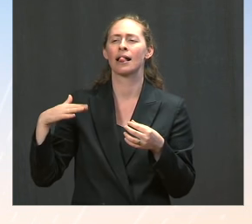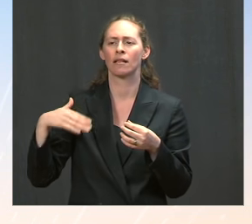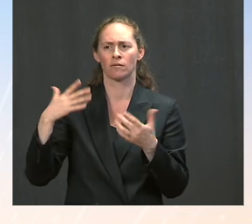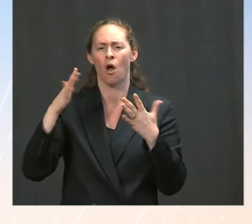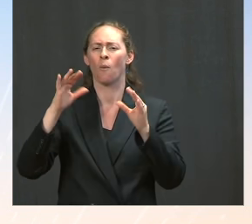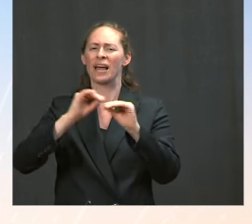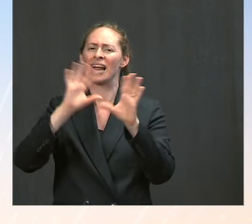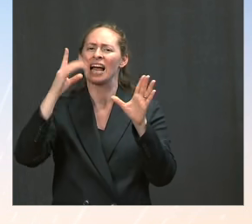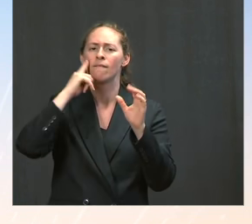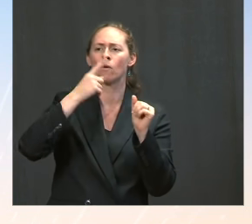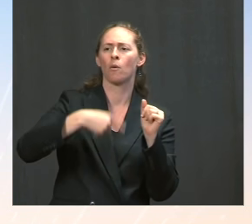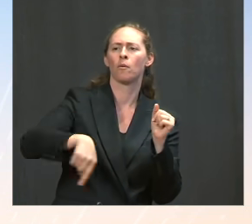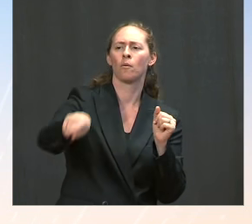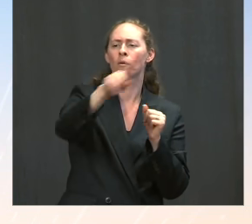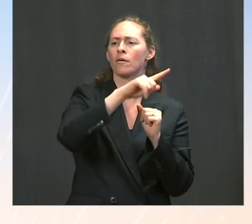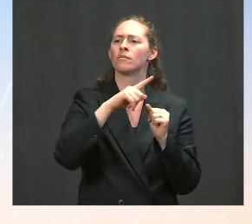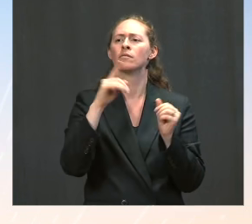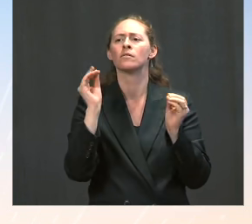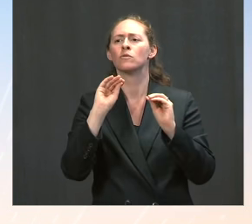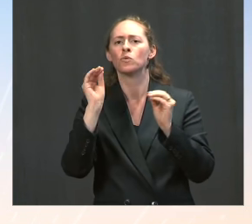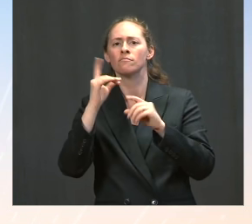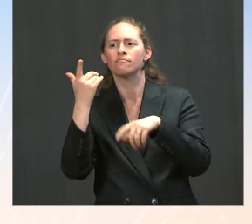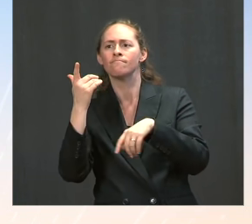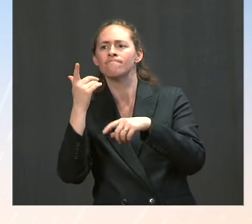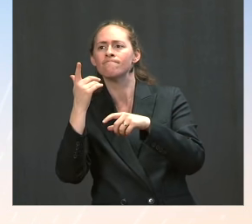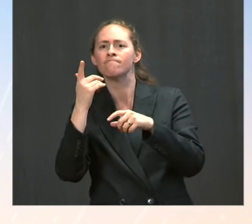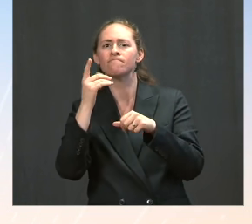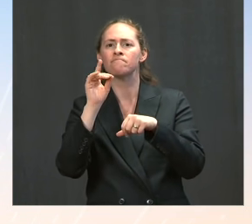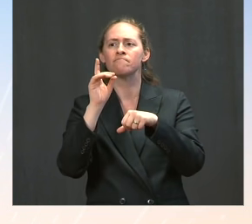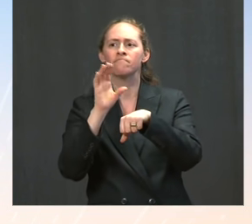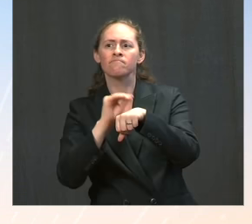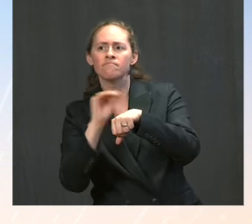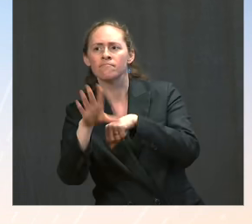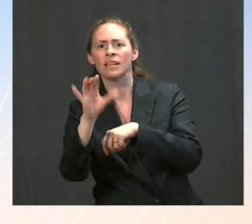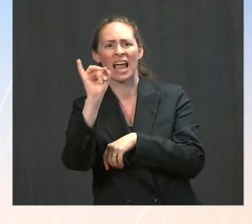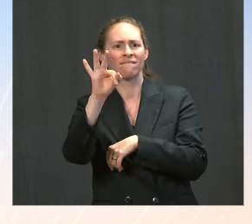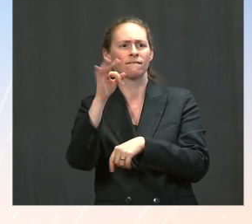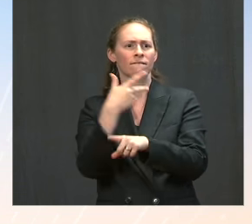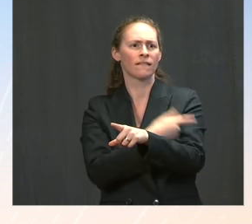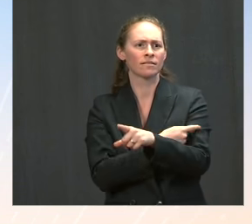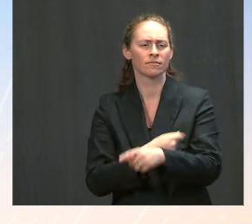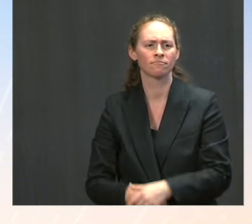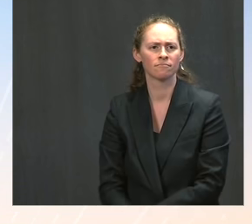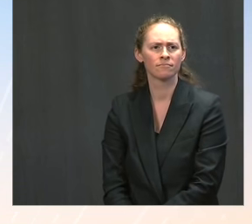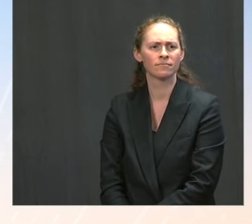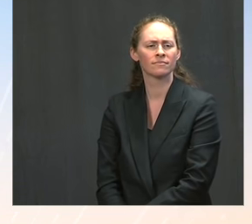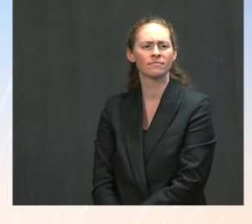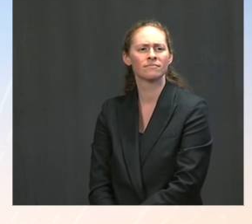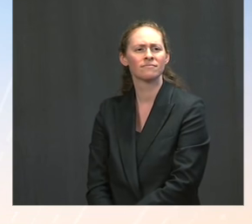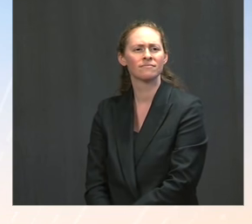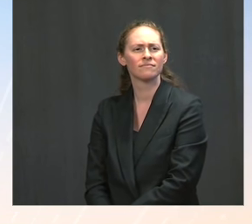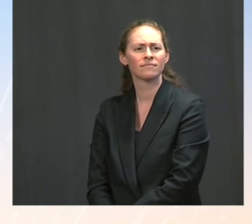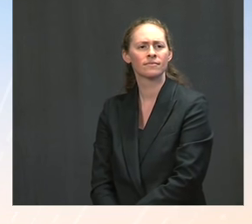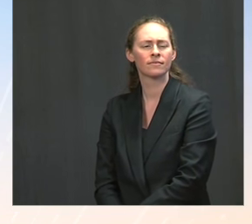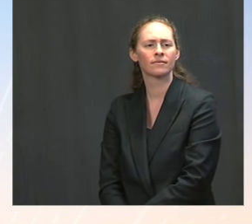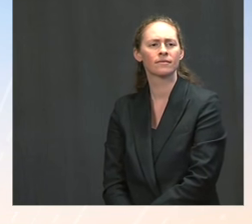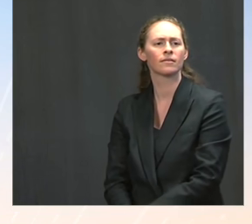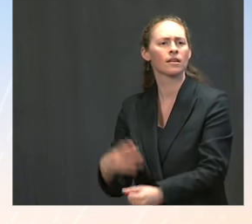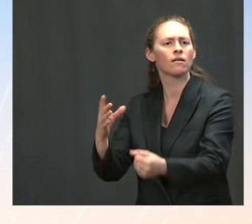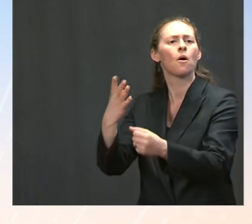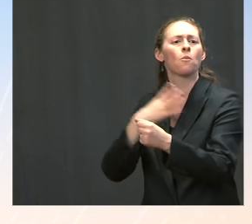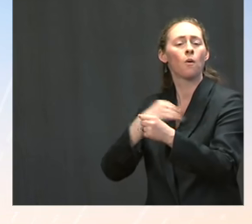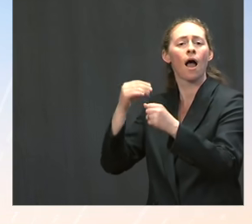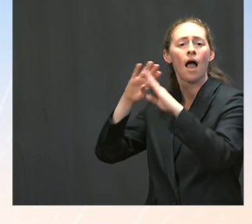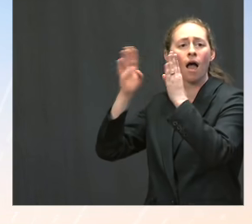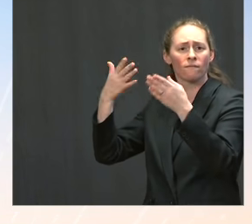is not what the public health guidelines says. And is the White House concerned about the messaging aspect of this, given not having to wear a mask is often a perk